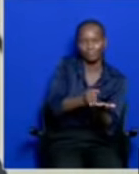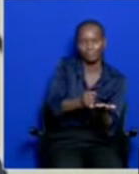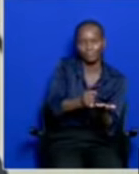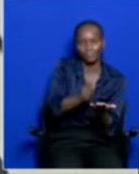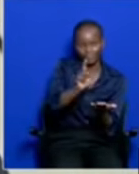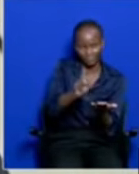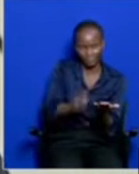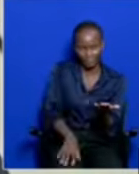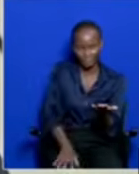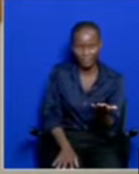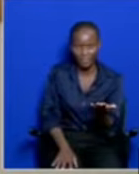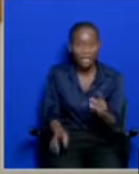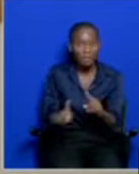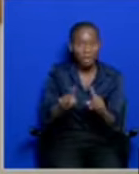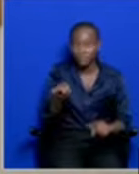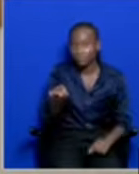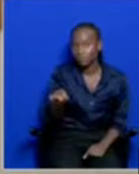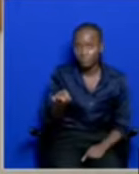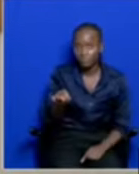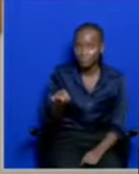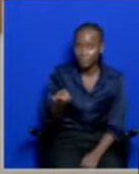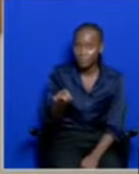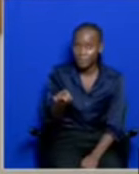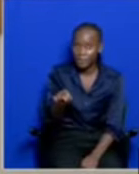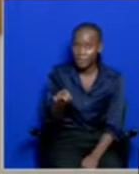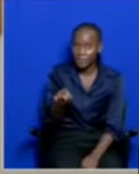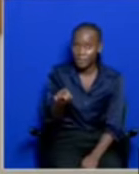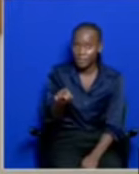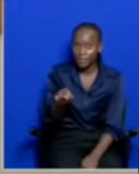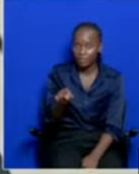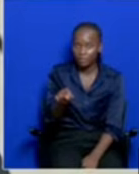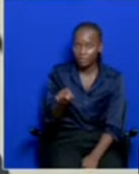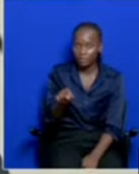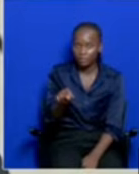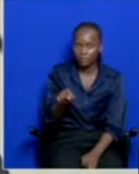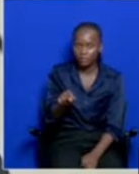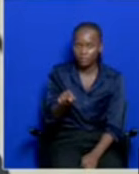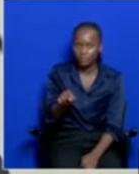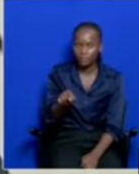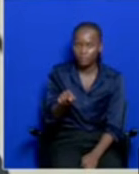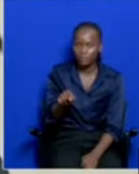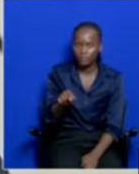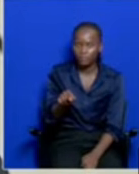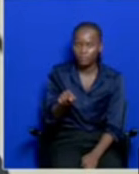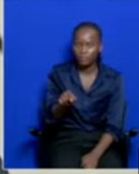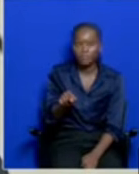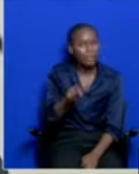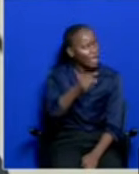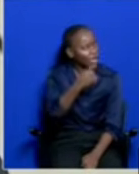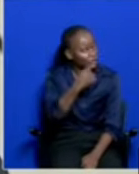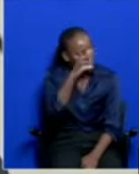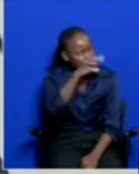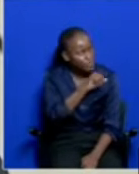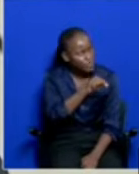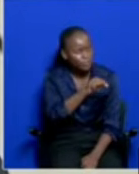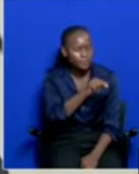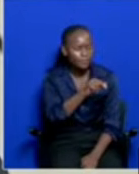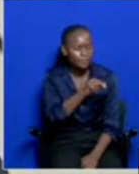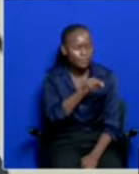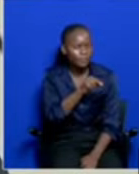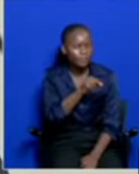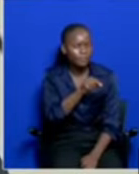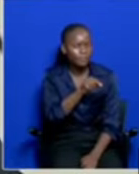matter, it's fine. There is a... Are you assuming that this is so, or do you